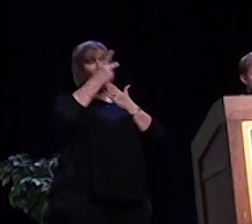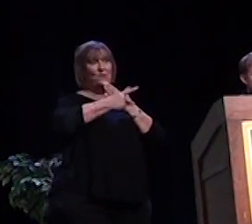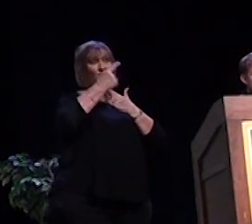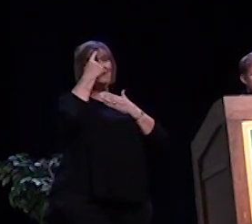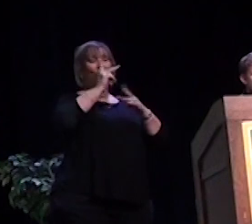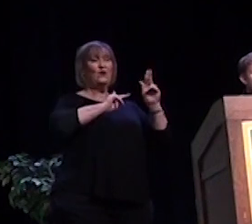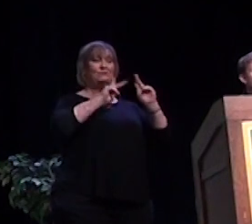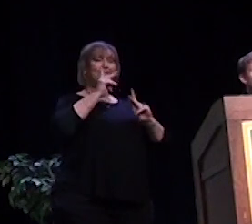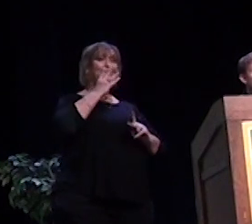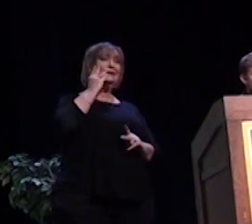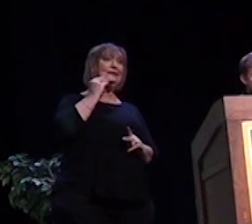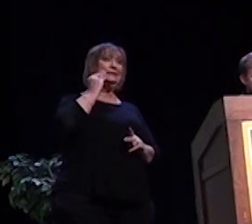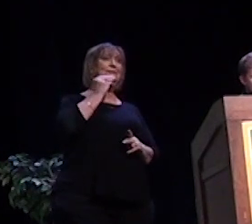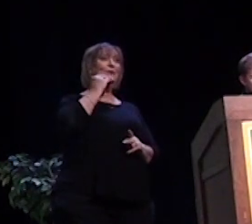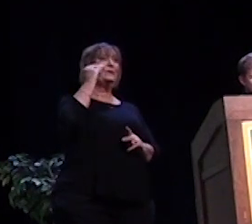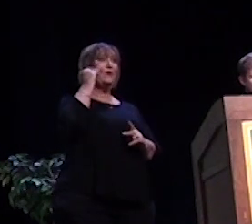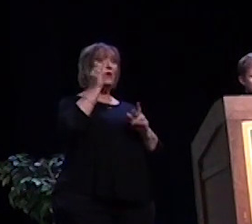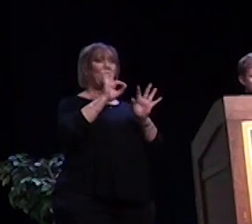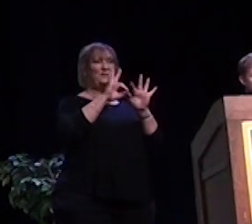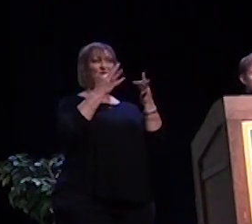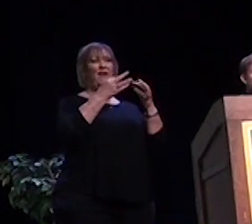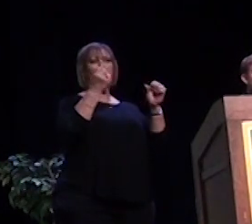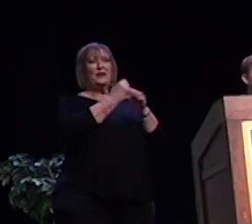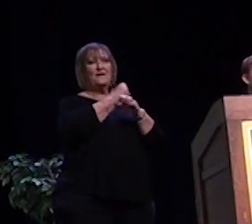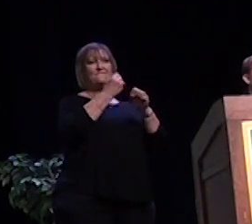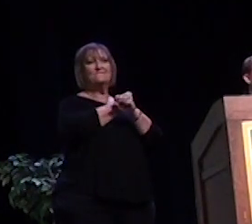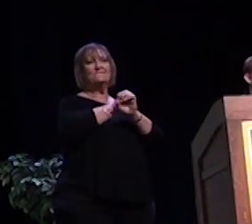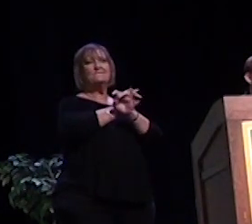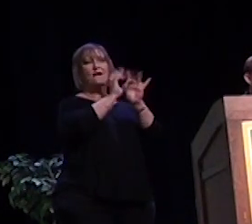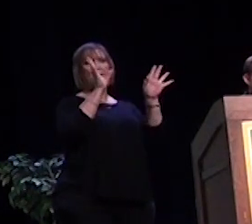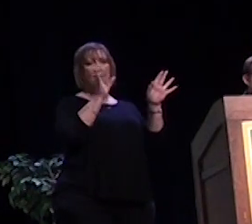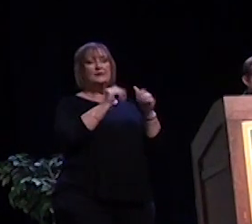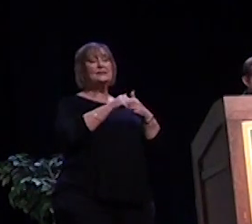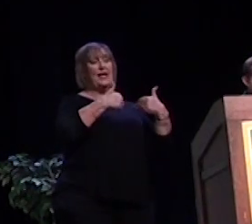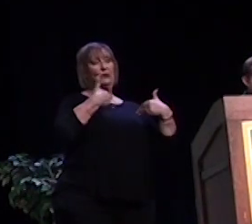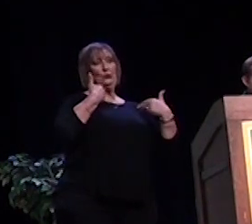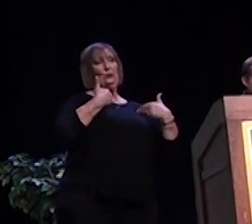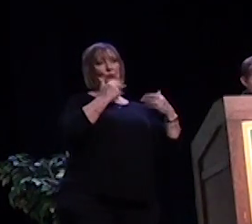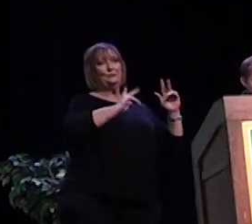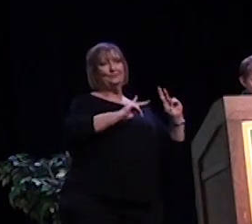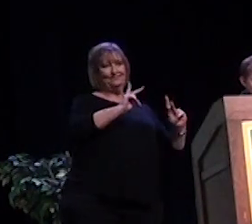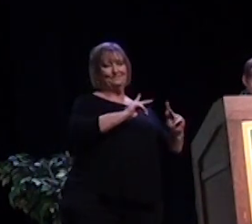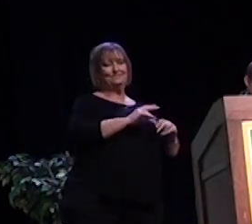of domestic violence and youth and younger adults. So join me in welcoming Nikisha Baker.